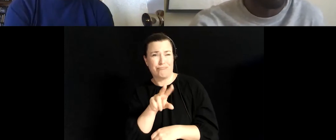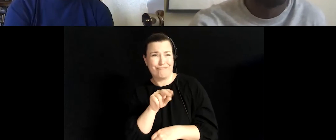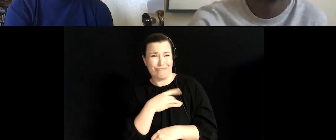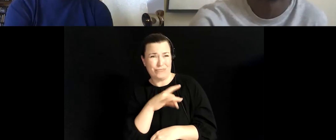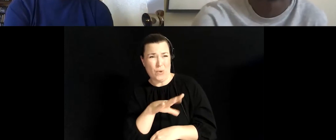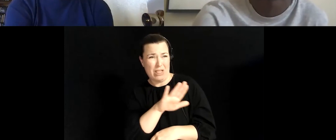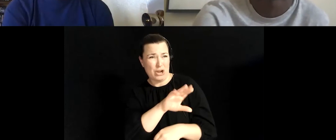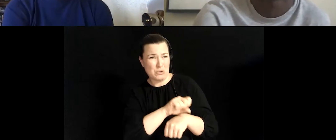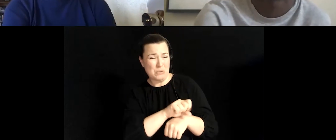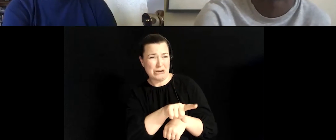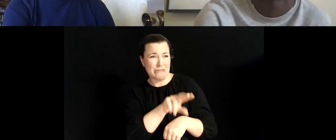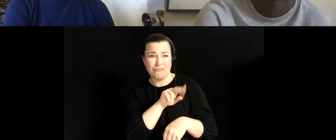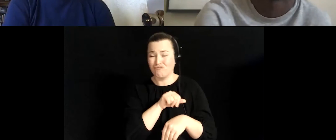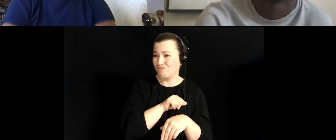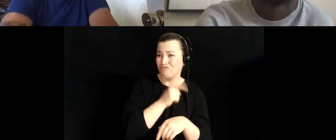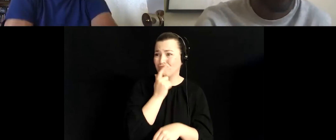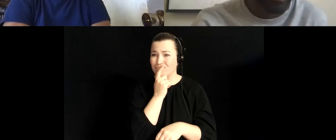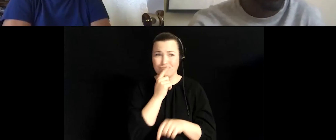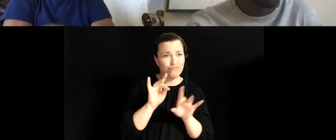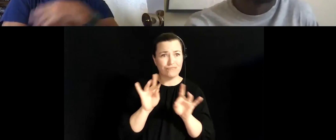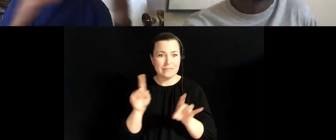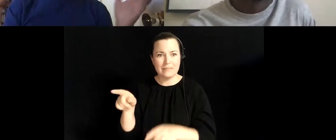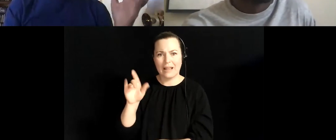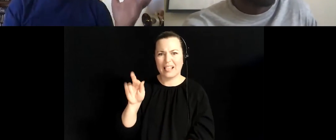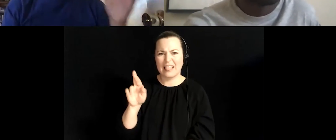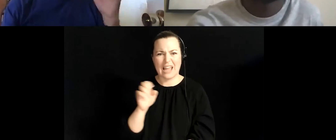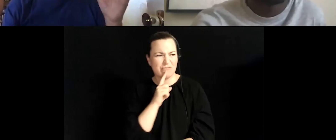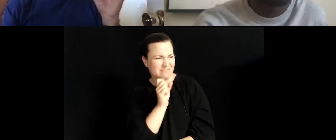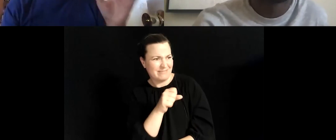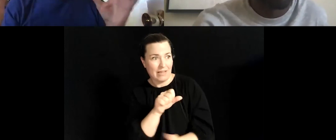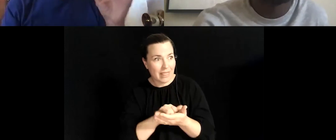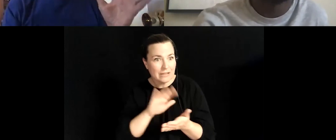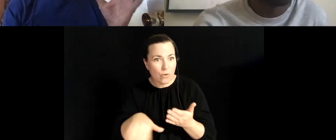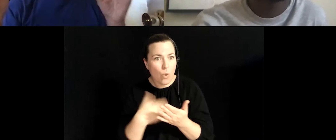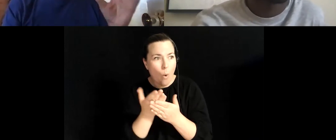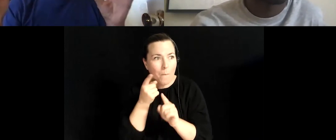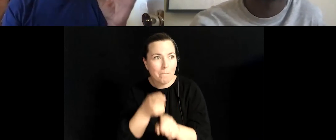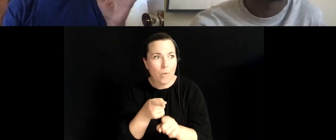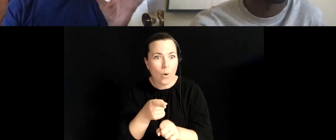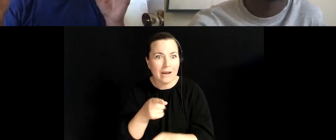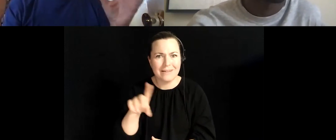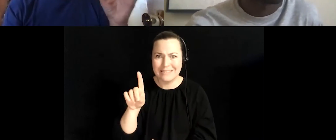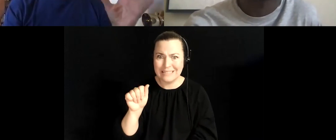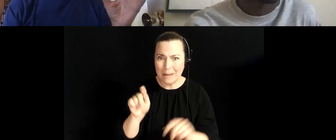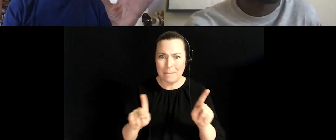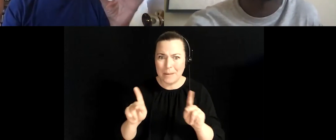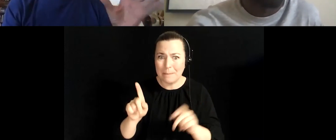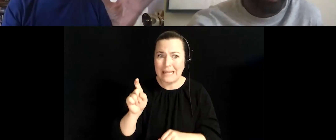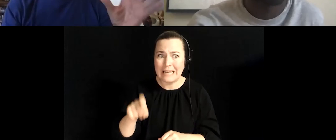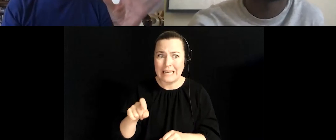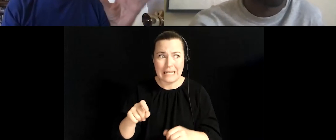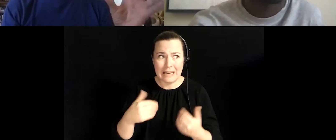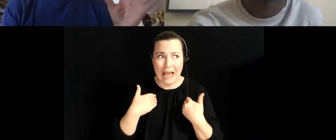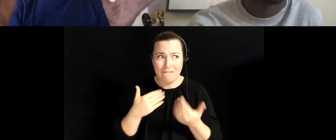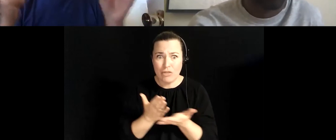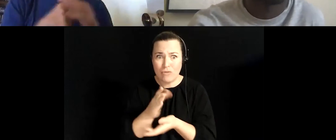She's, you know, and Claire going like, yeah, this is the whole, like, disabled people need to have the right to make bad